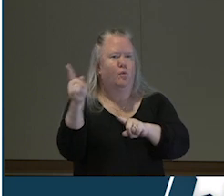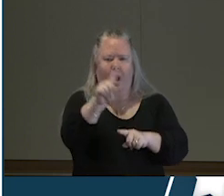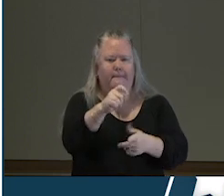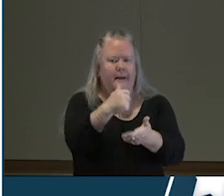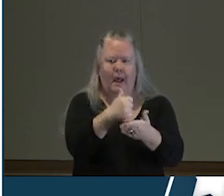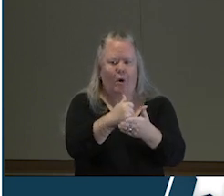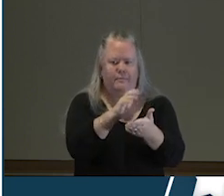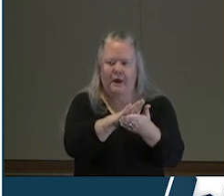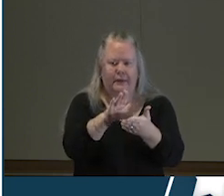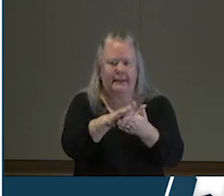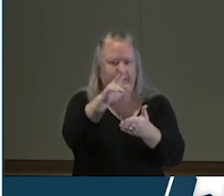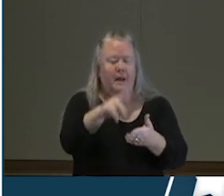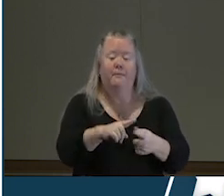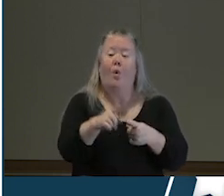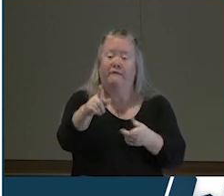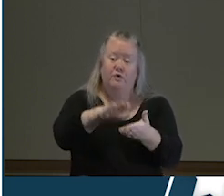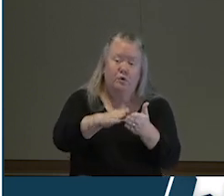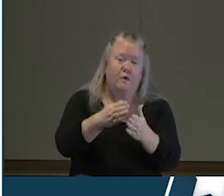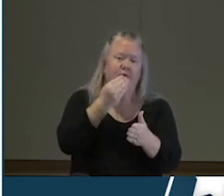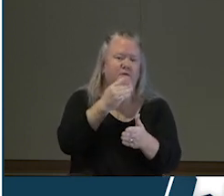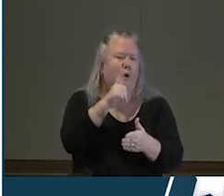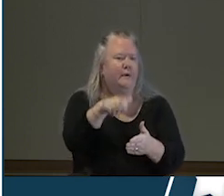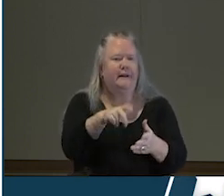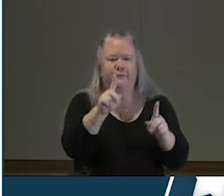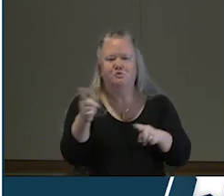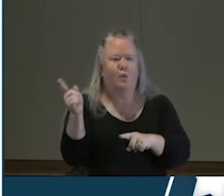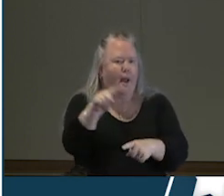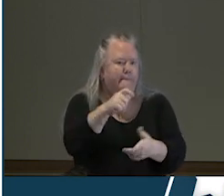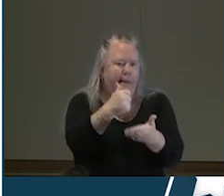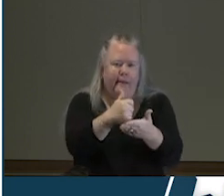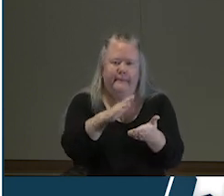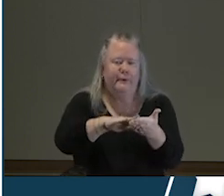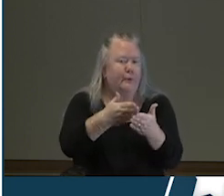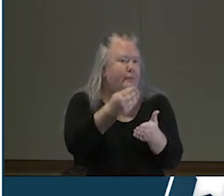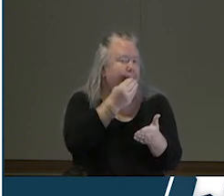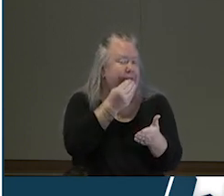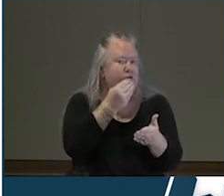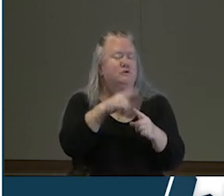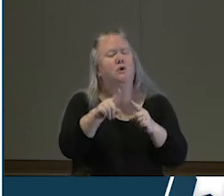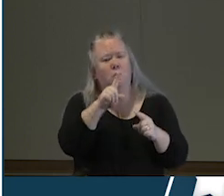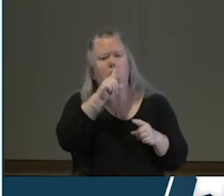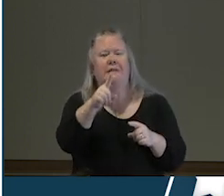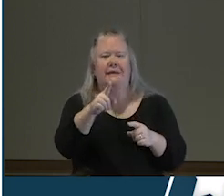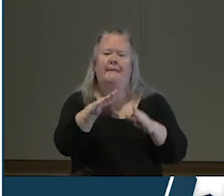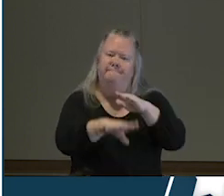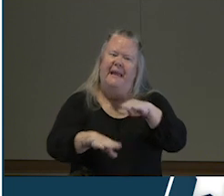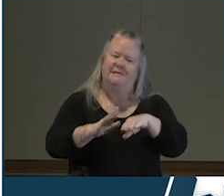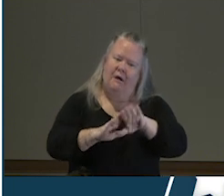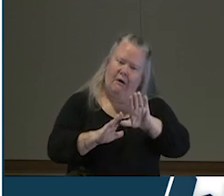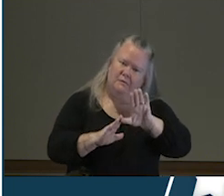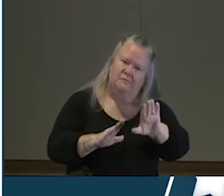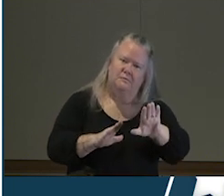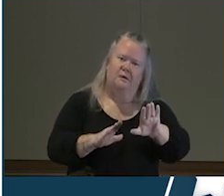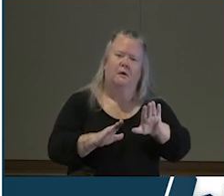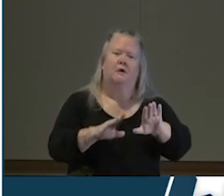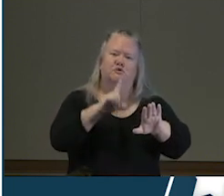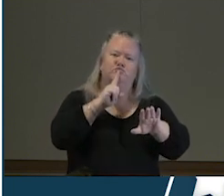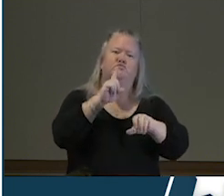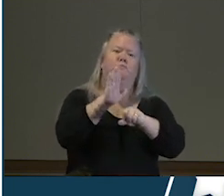and help clean them up. Or if you cook their meals, they don't need someone to help cook their meals. And so it's truly based on